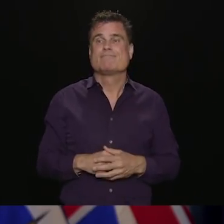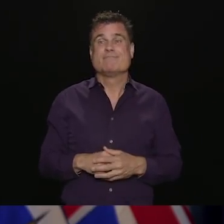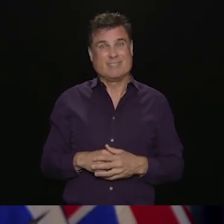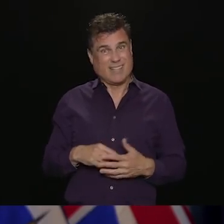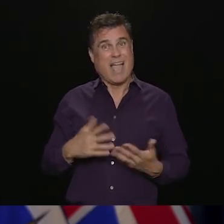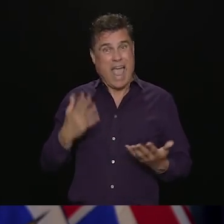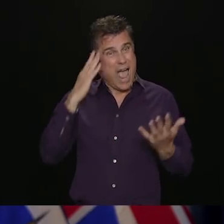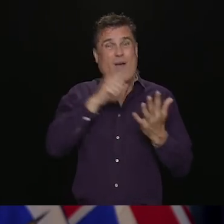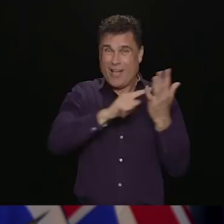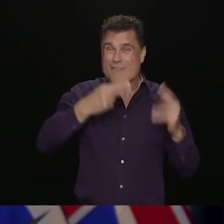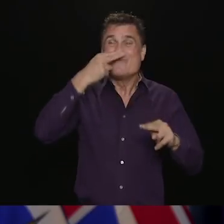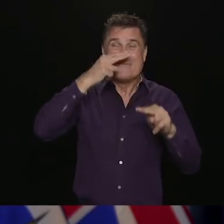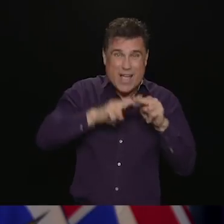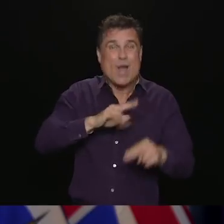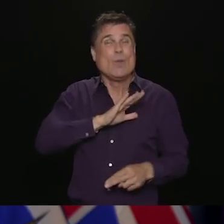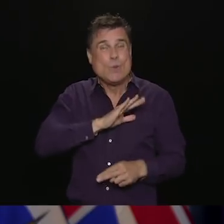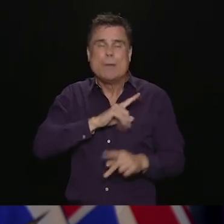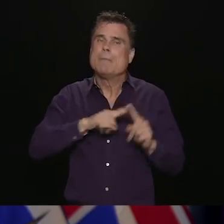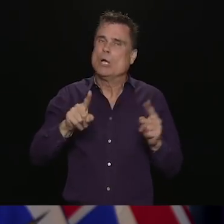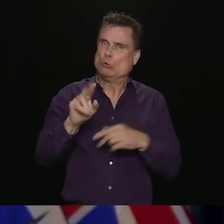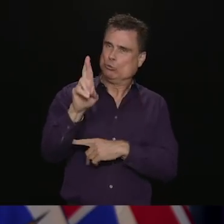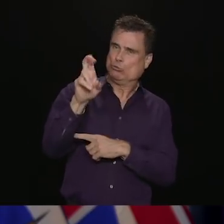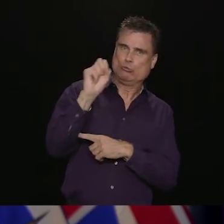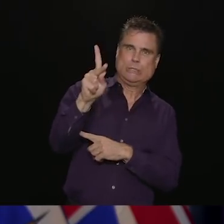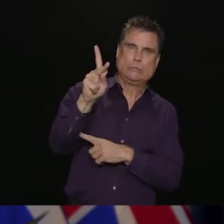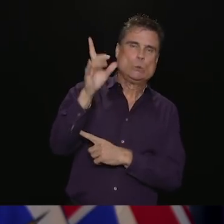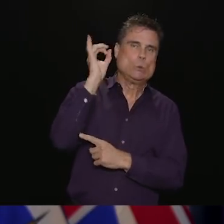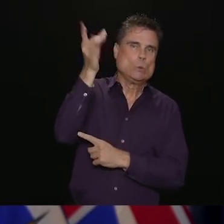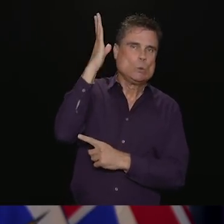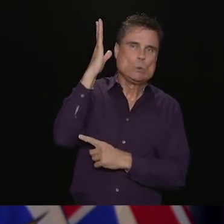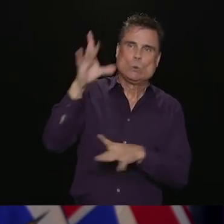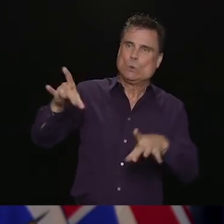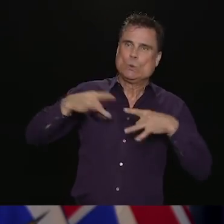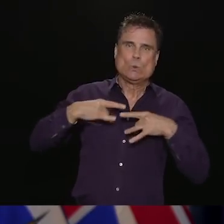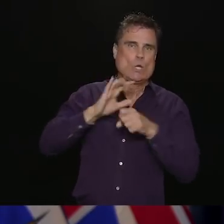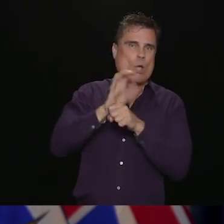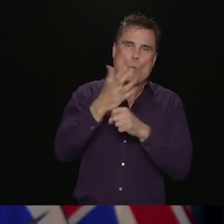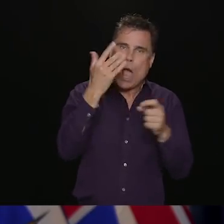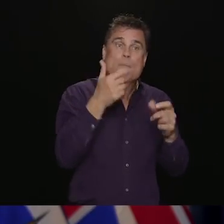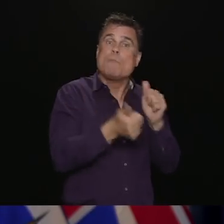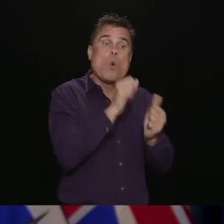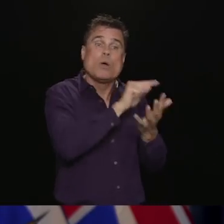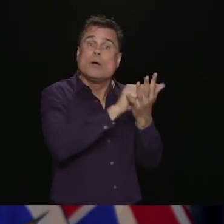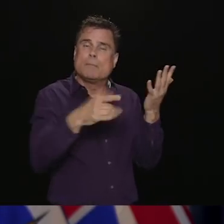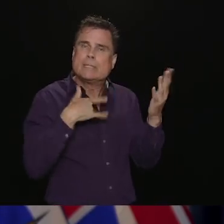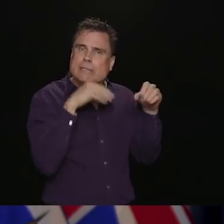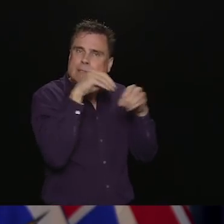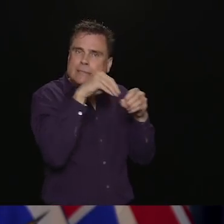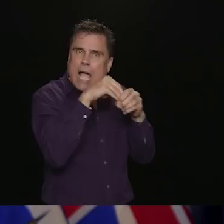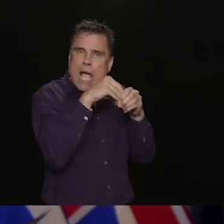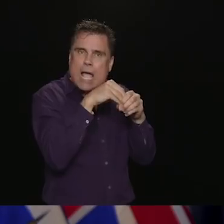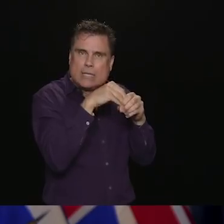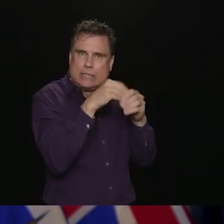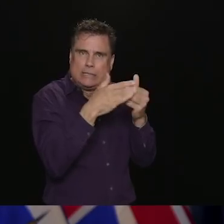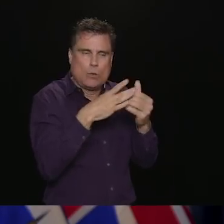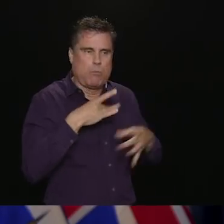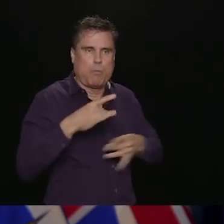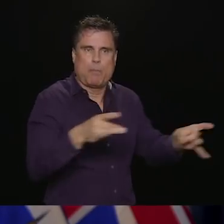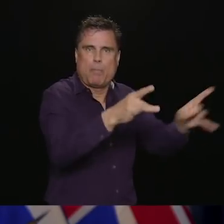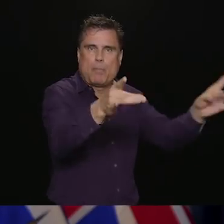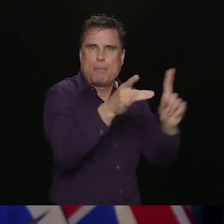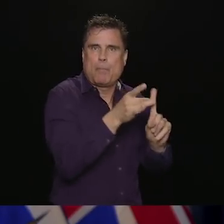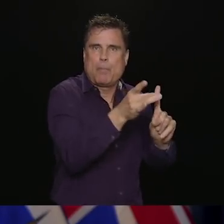you're indoors in an enclosed space with poor ventilation, with lots of people. So what we're trying to find is a way